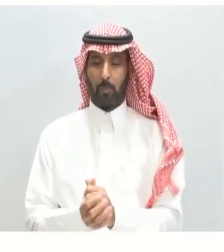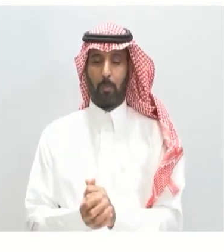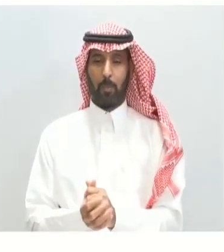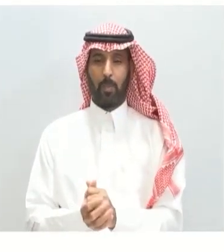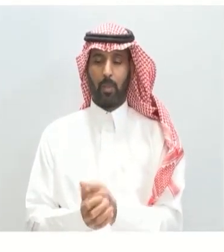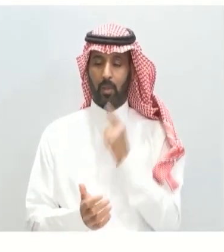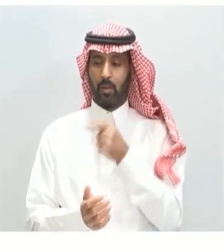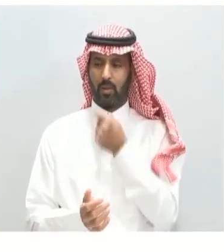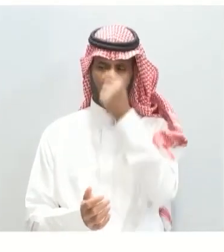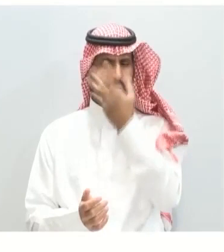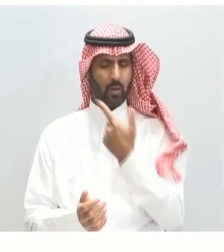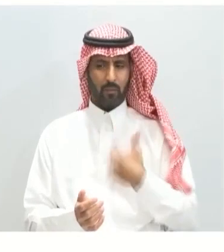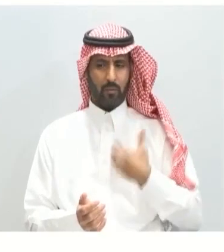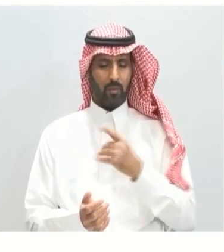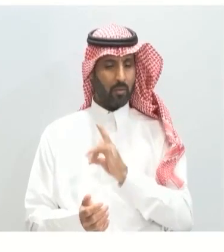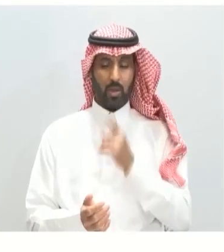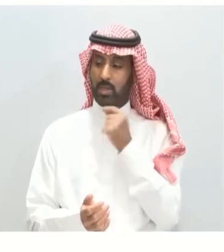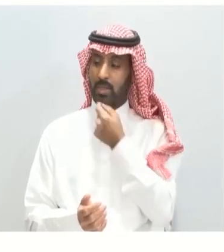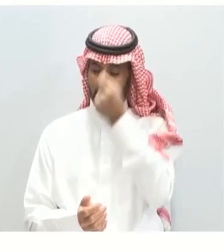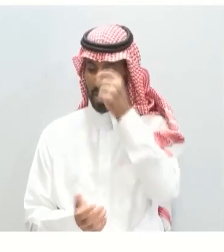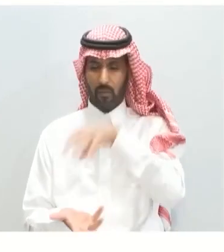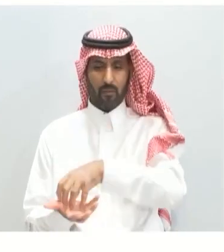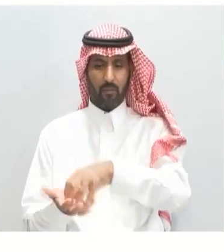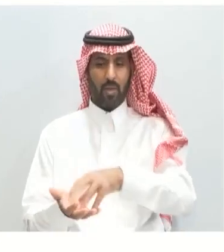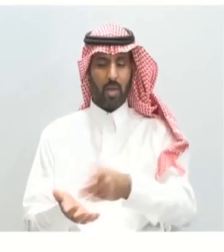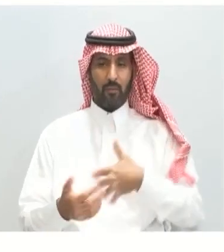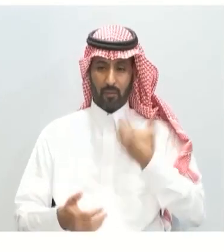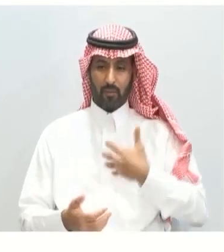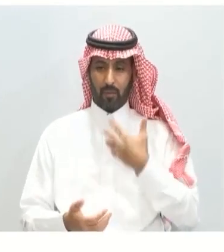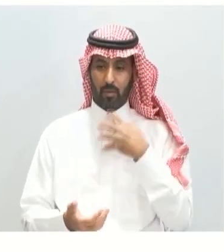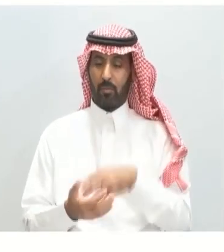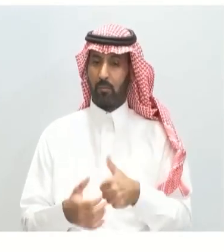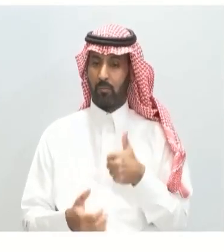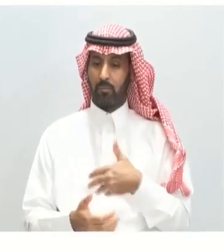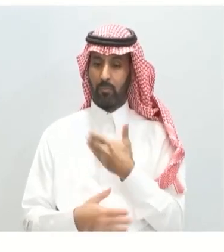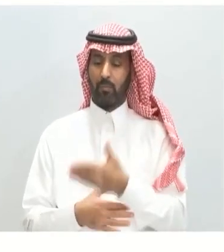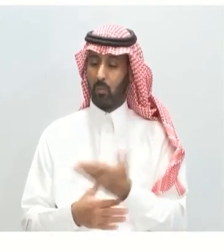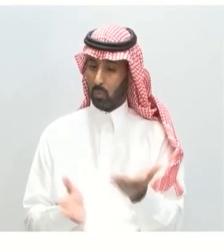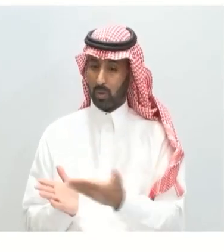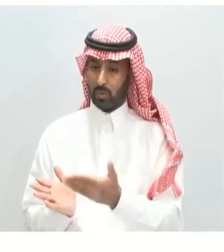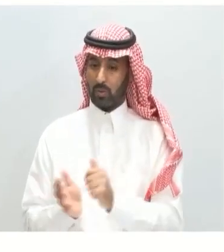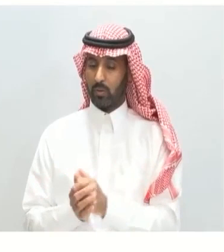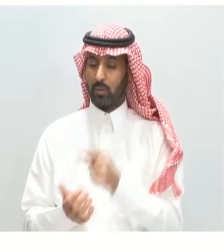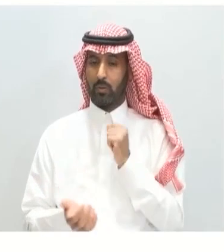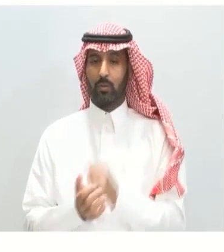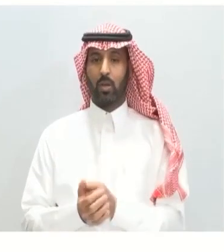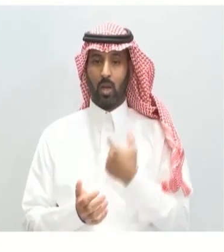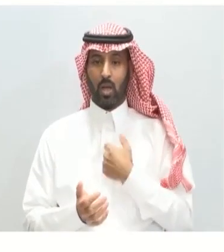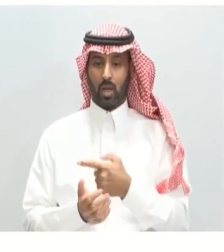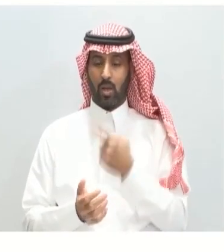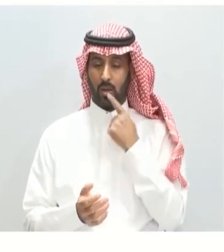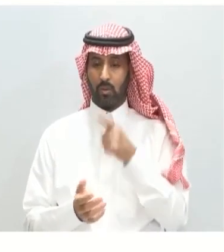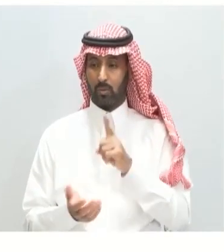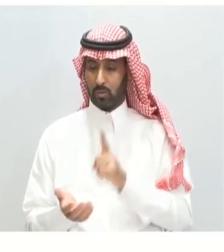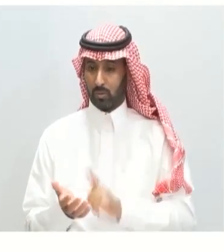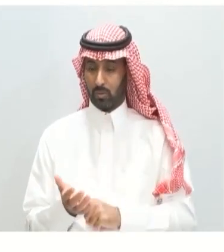So he's not describing how does he feel. He's describing the source of the feeling. Very good, welcoming. In the end, I have to